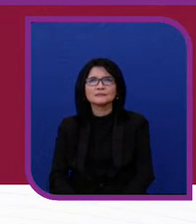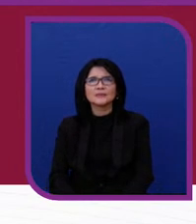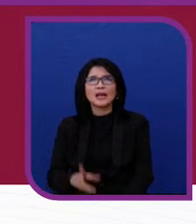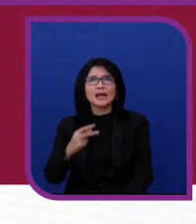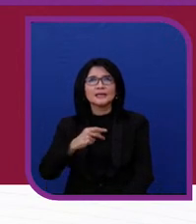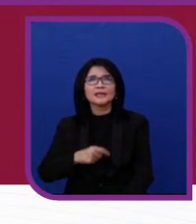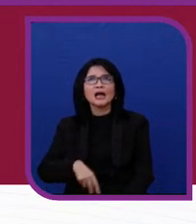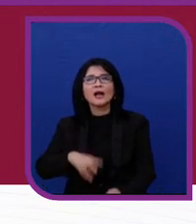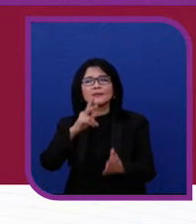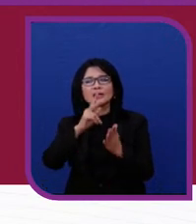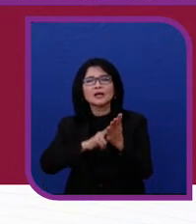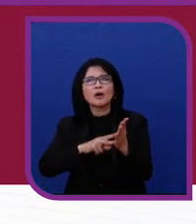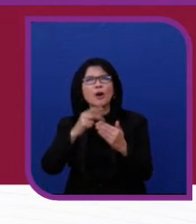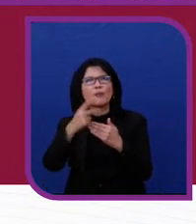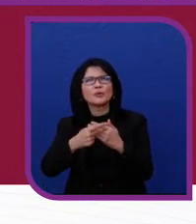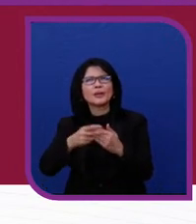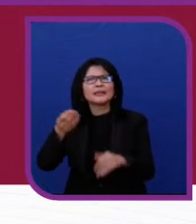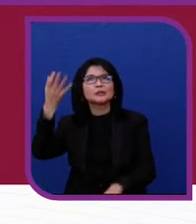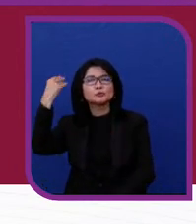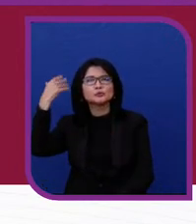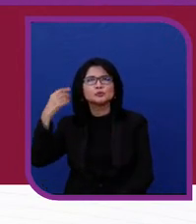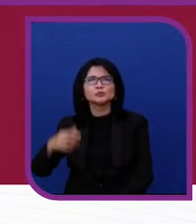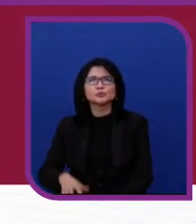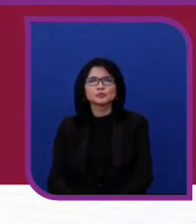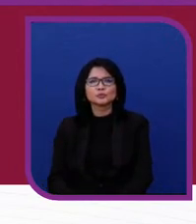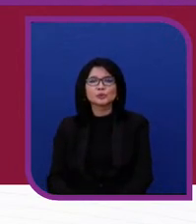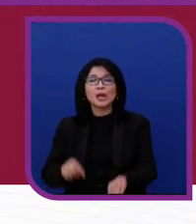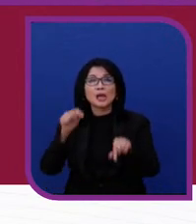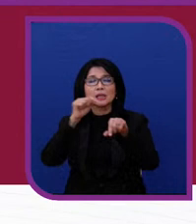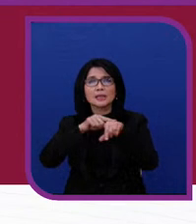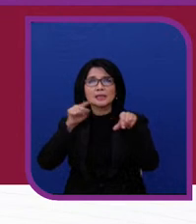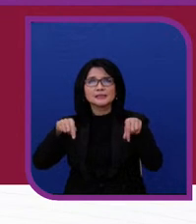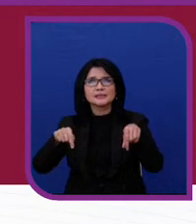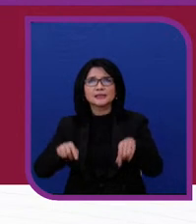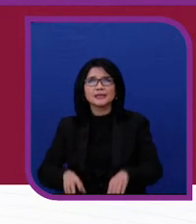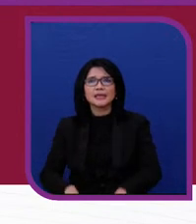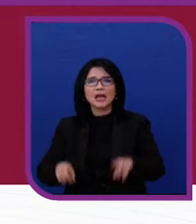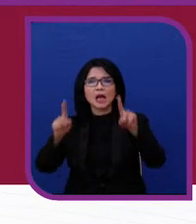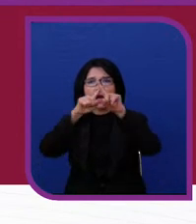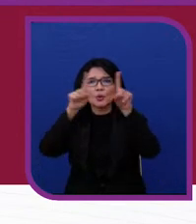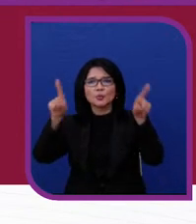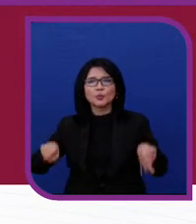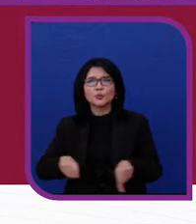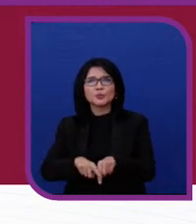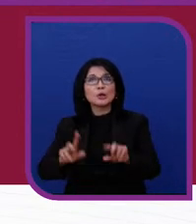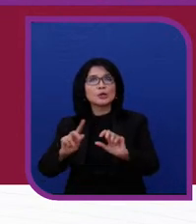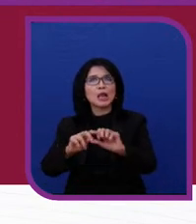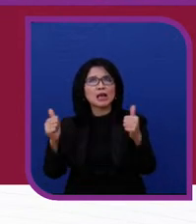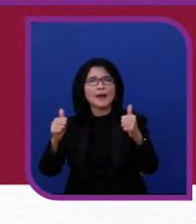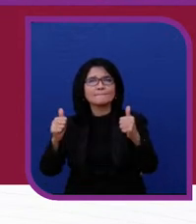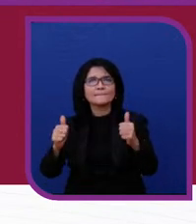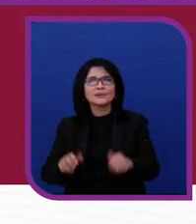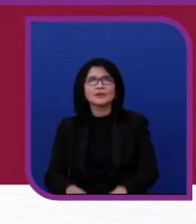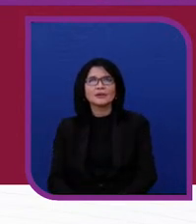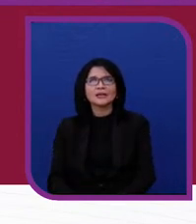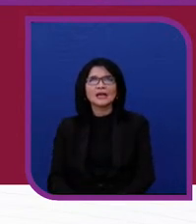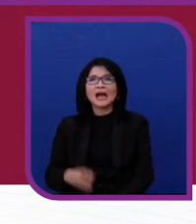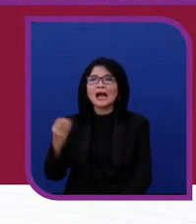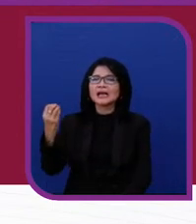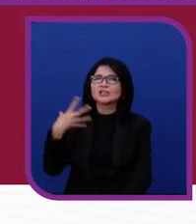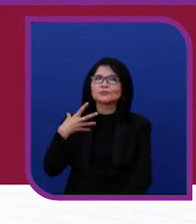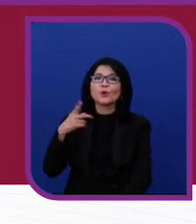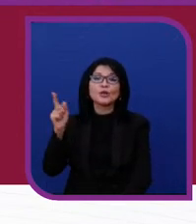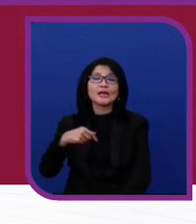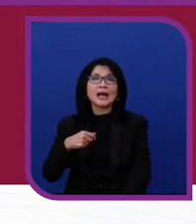sono we have more complete about folio enak NSA set the market respon investor are